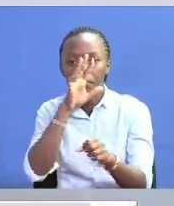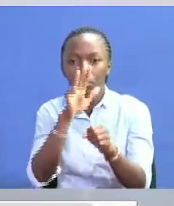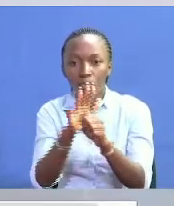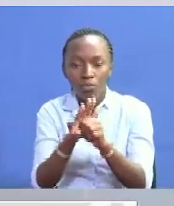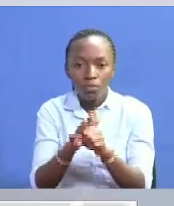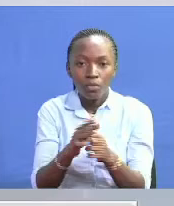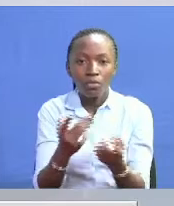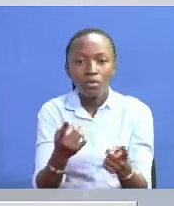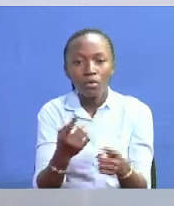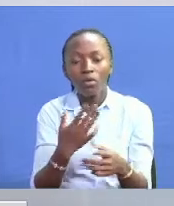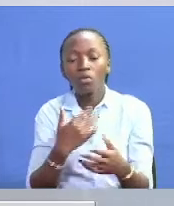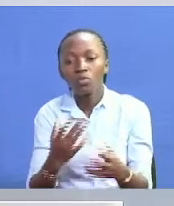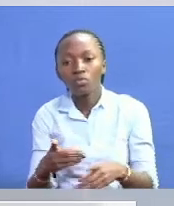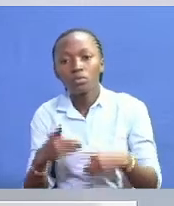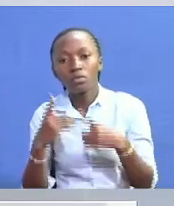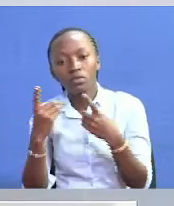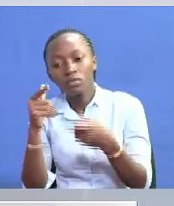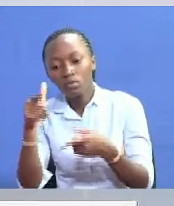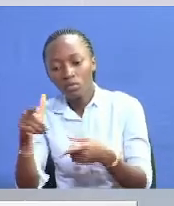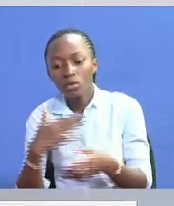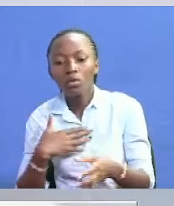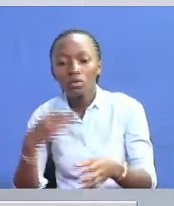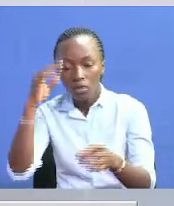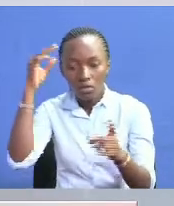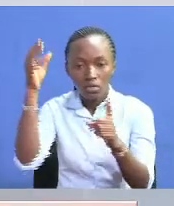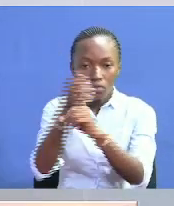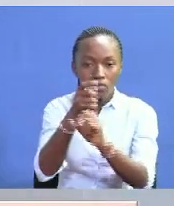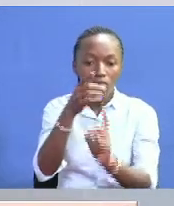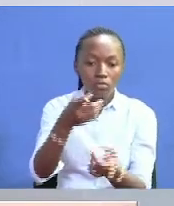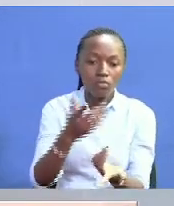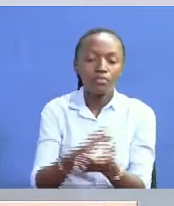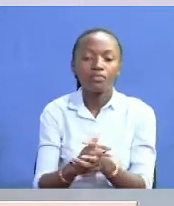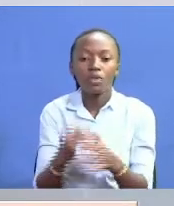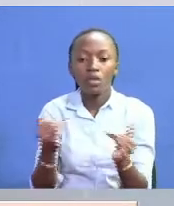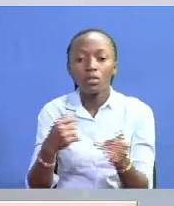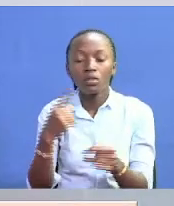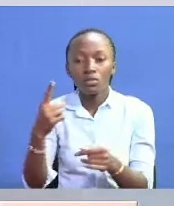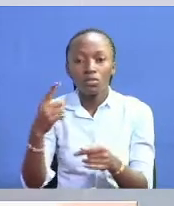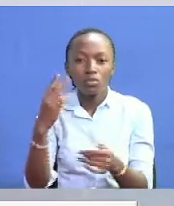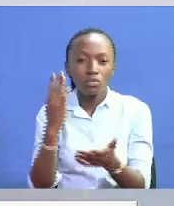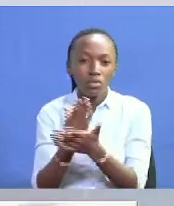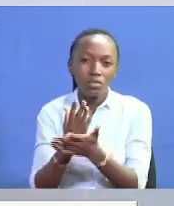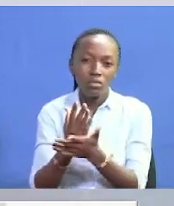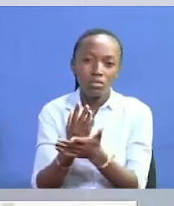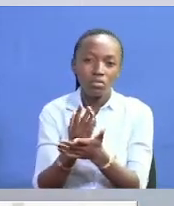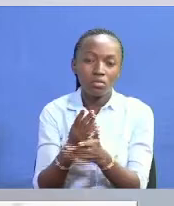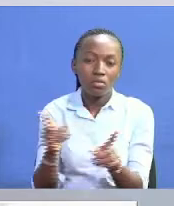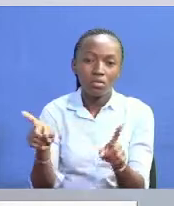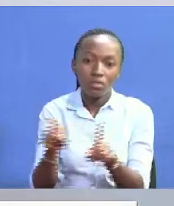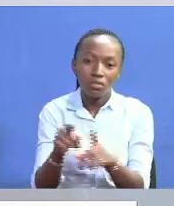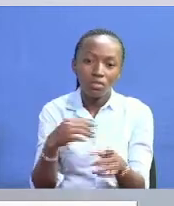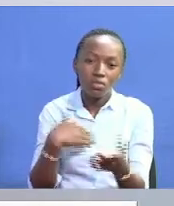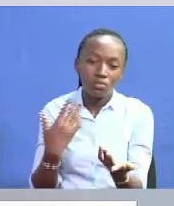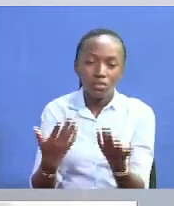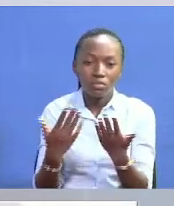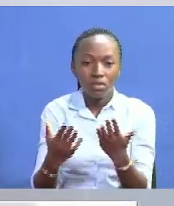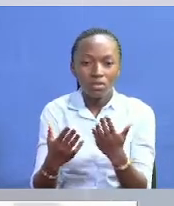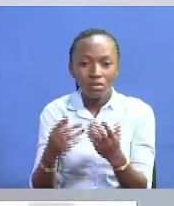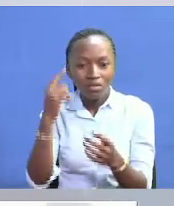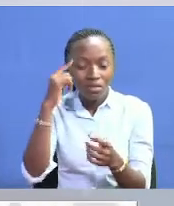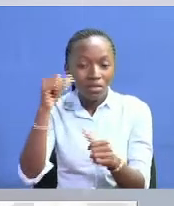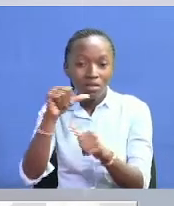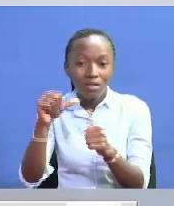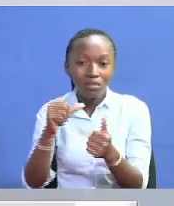achieve, this is what we want to deliver to our electorates. So now that you're also eyeing very prime positions in the student leadership, I want to start with